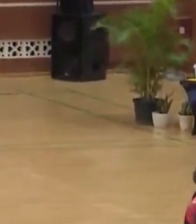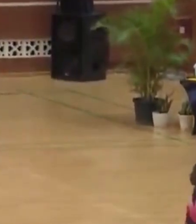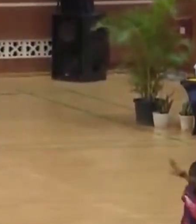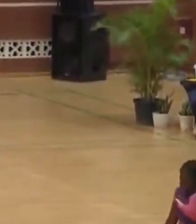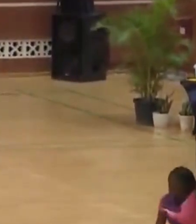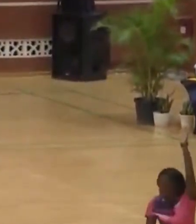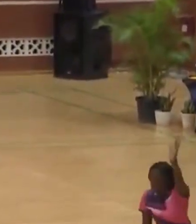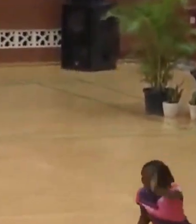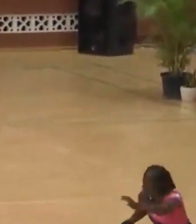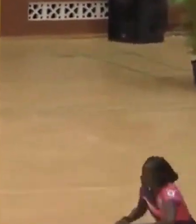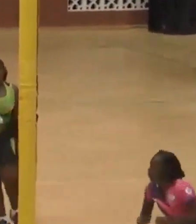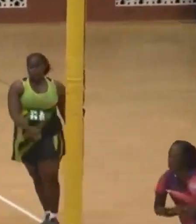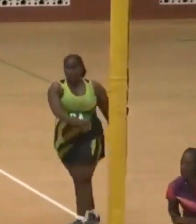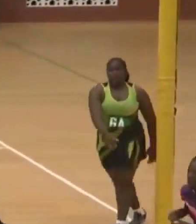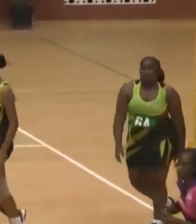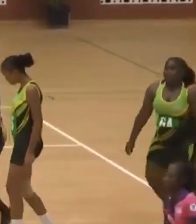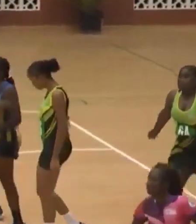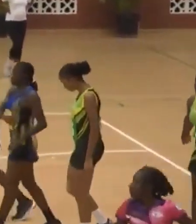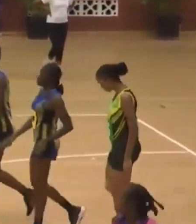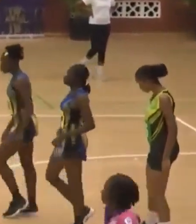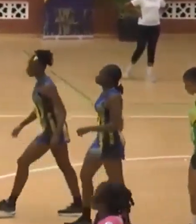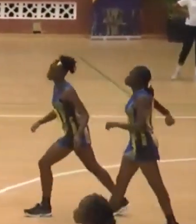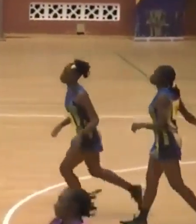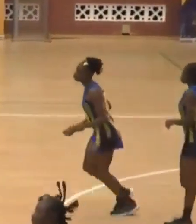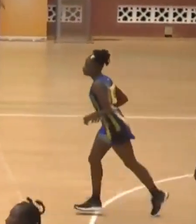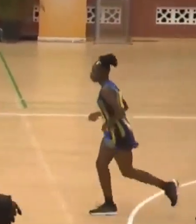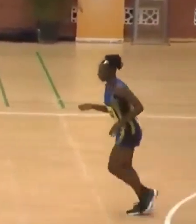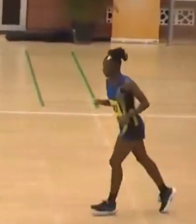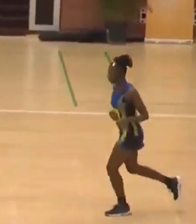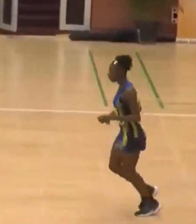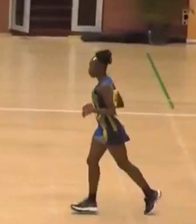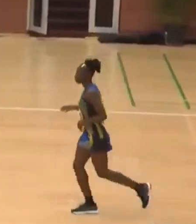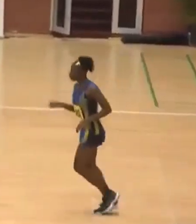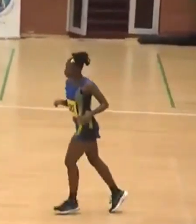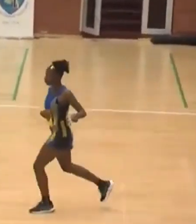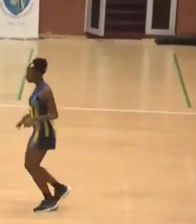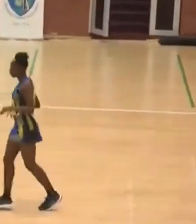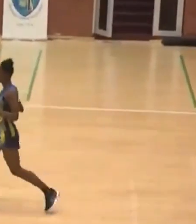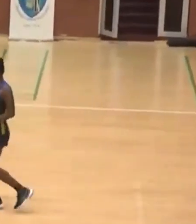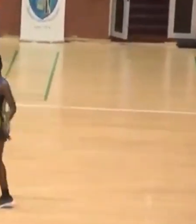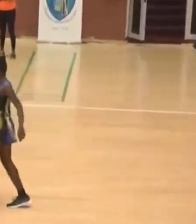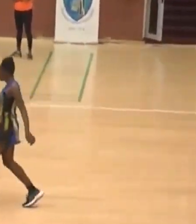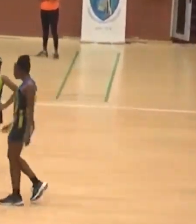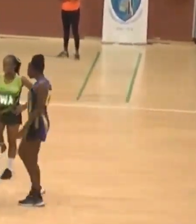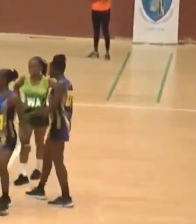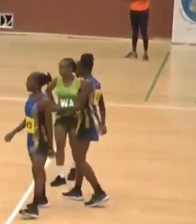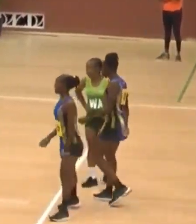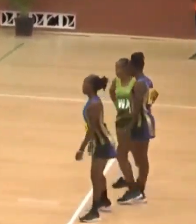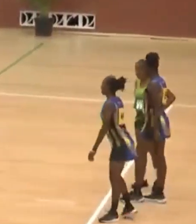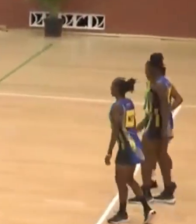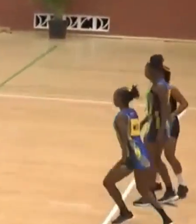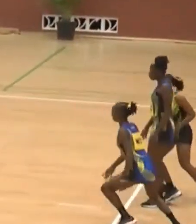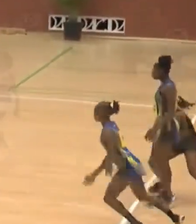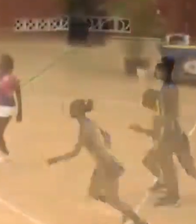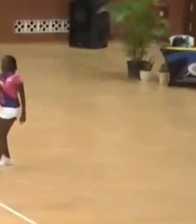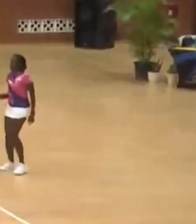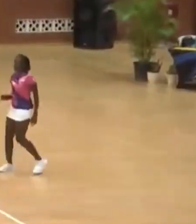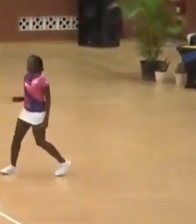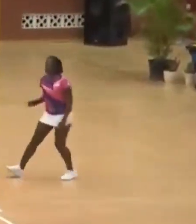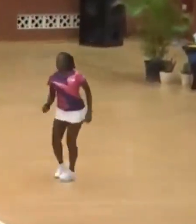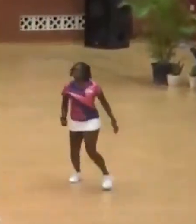Yes, defenses were out of the circuit, so the ball went right into the arm-busting of